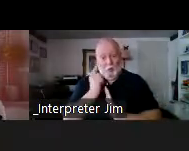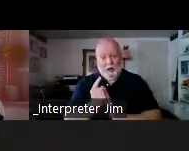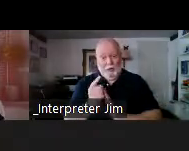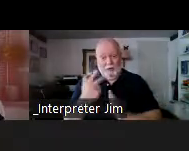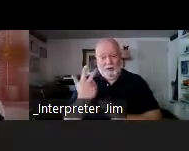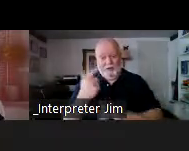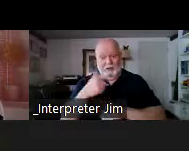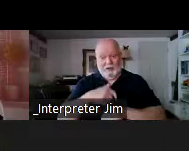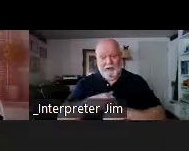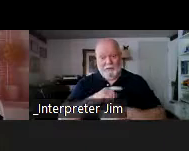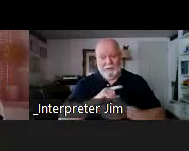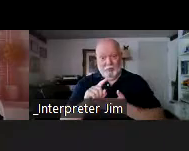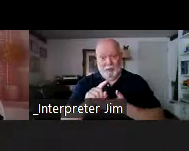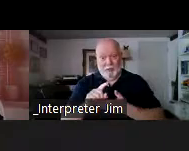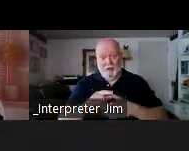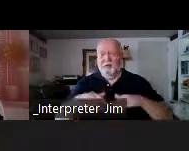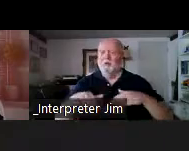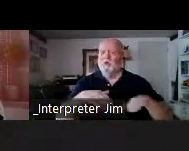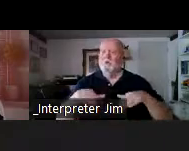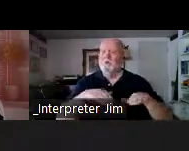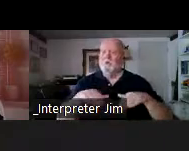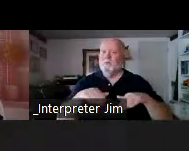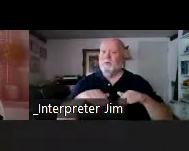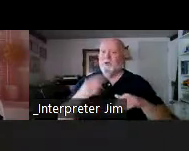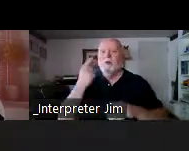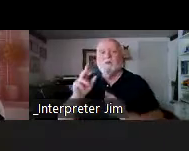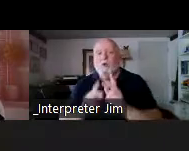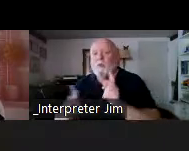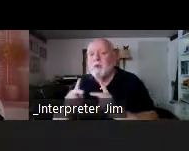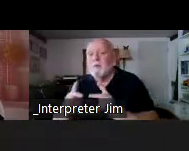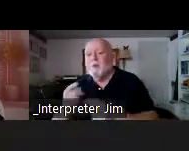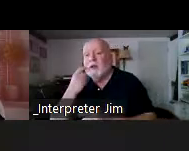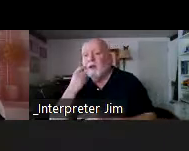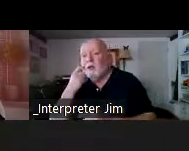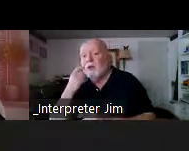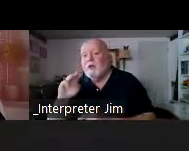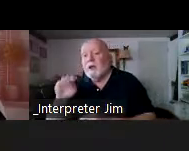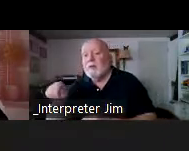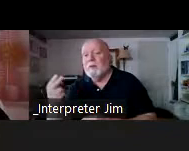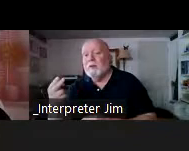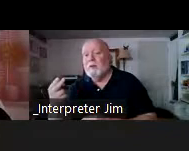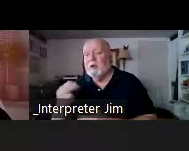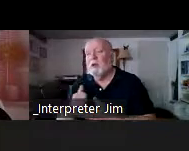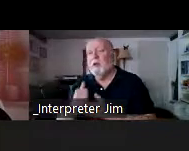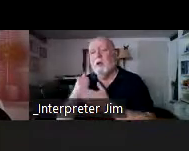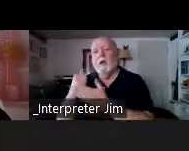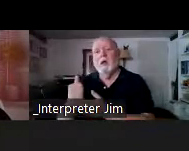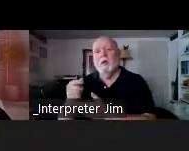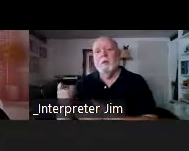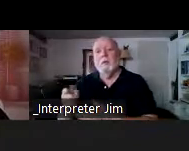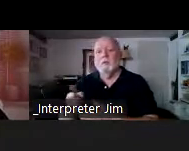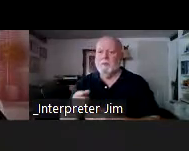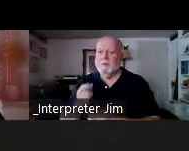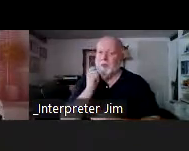training for folks in methamphetamine treatment. It demonstrated increased dopamine receptor availability. That's pretty